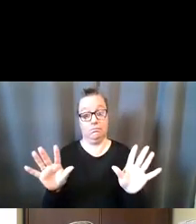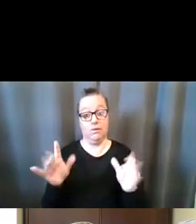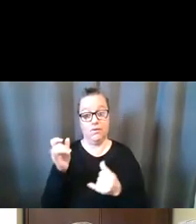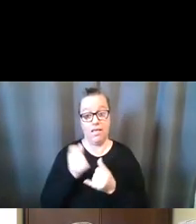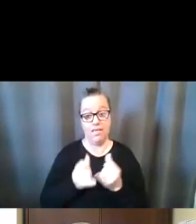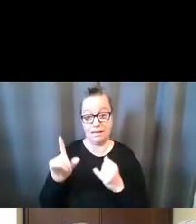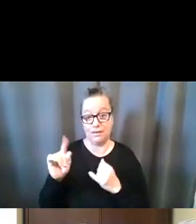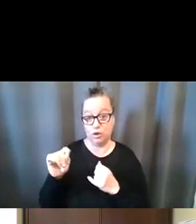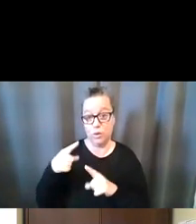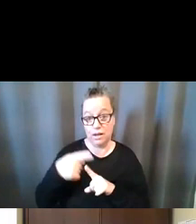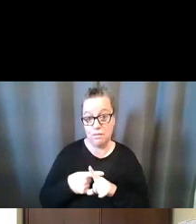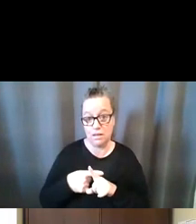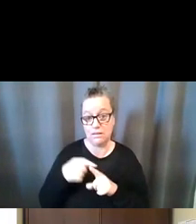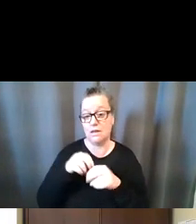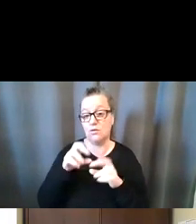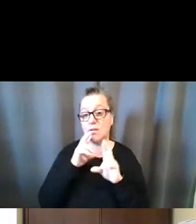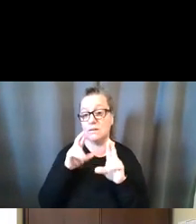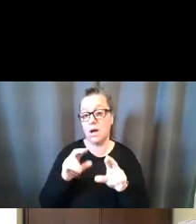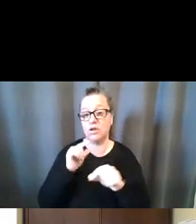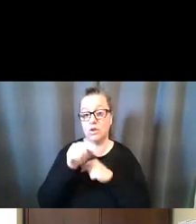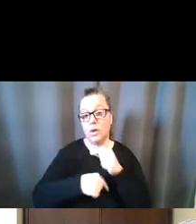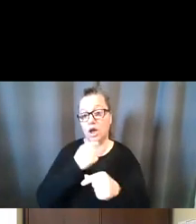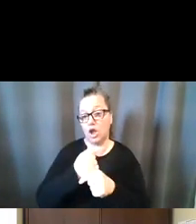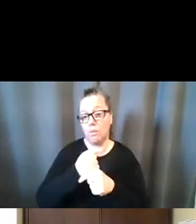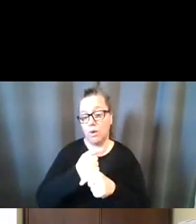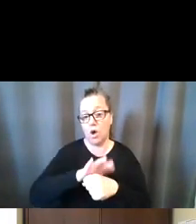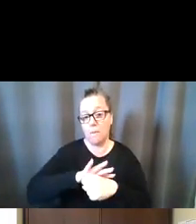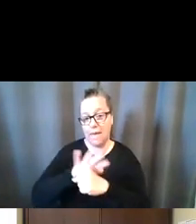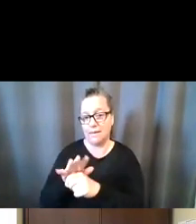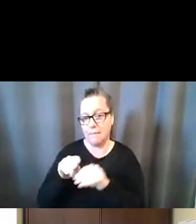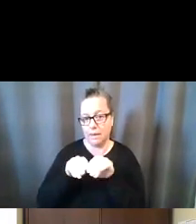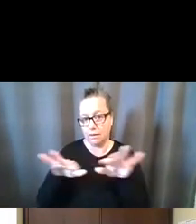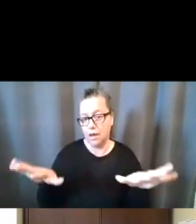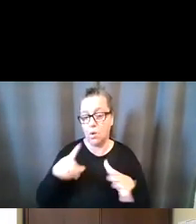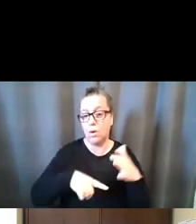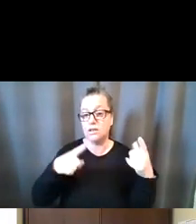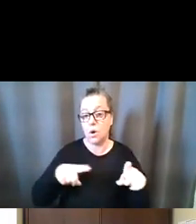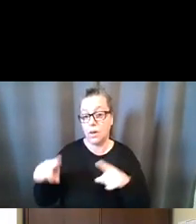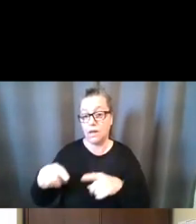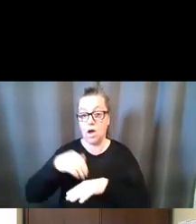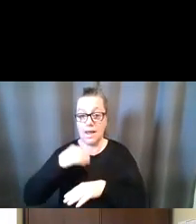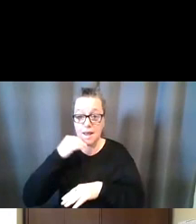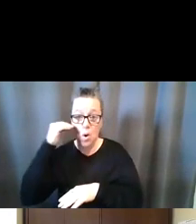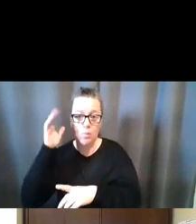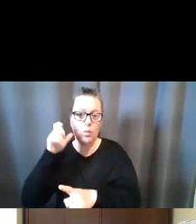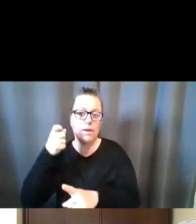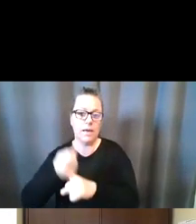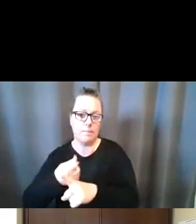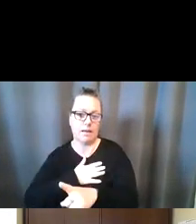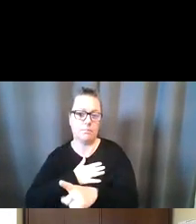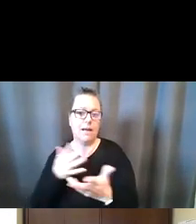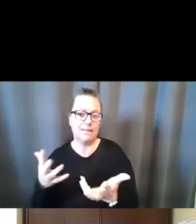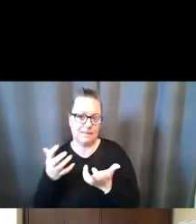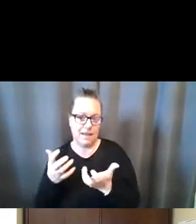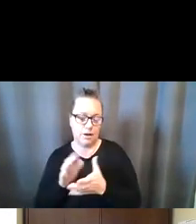20 months in response to a global pandemic, that what is going on at home will impact my desire for what's going on